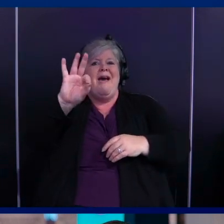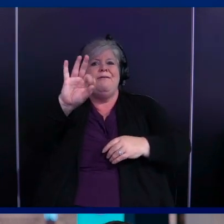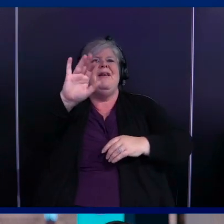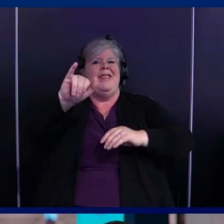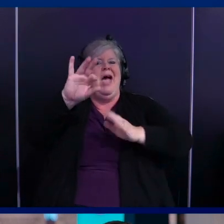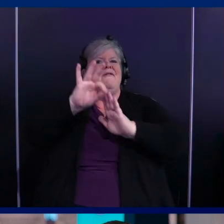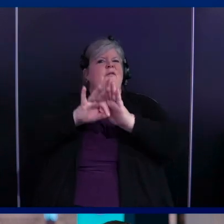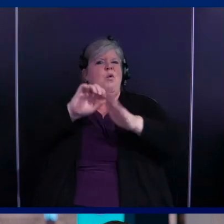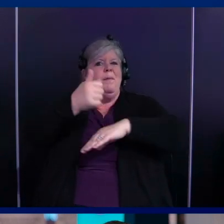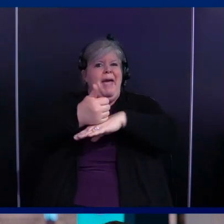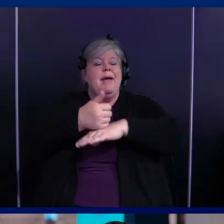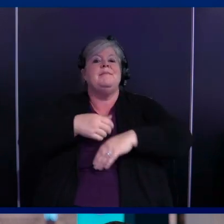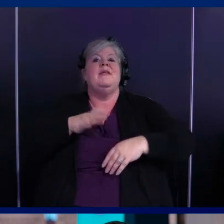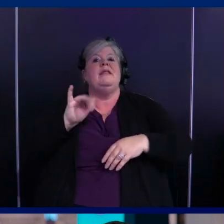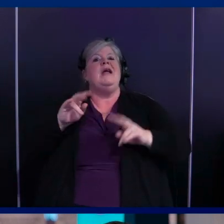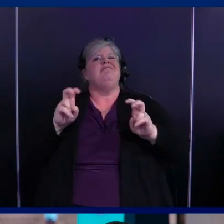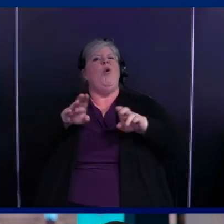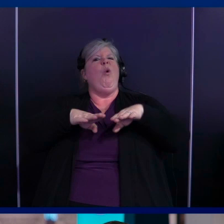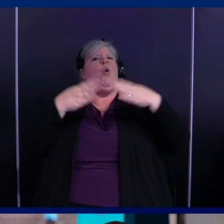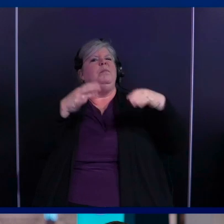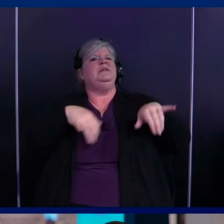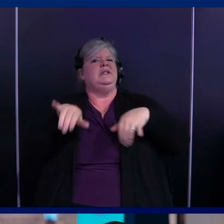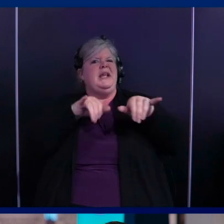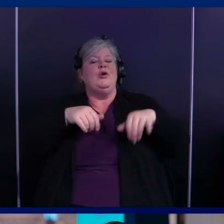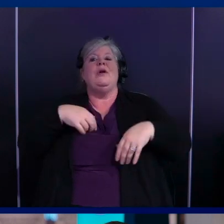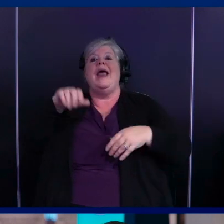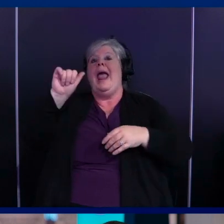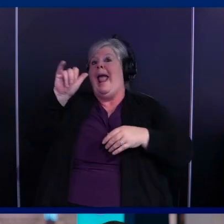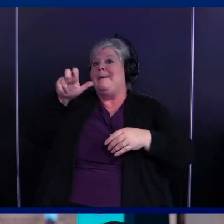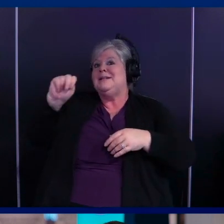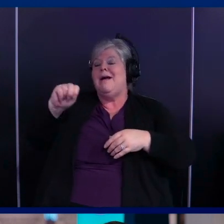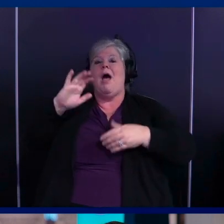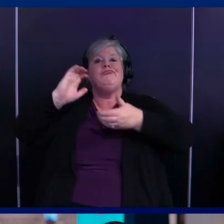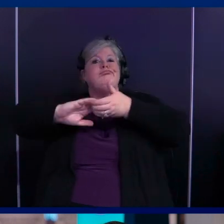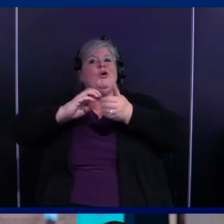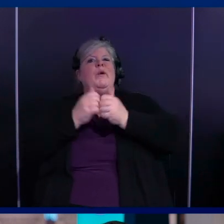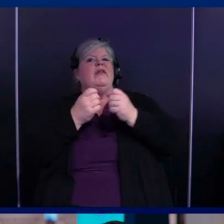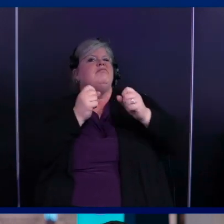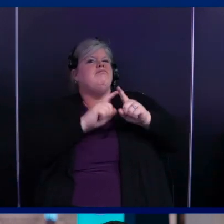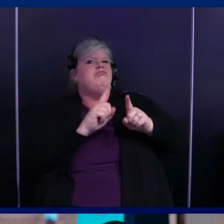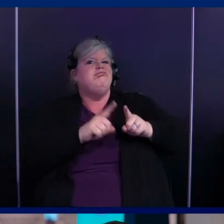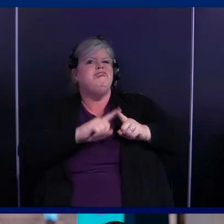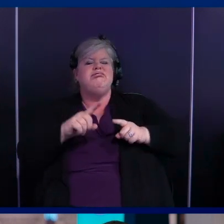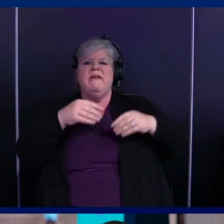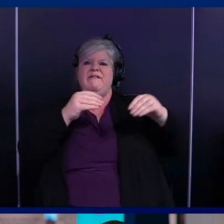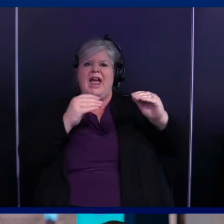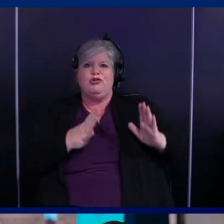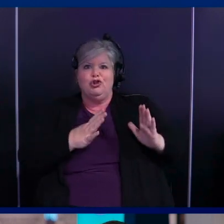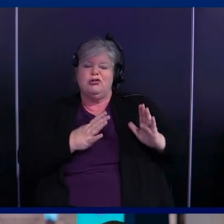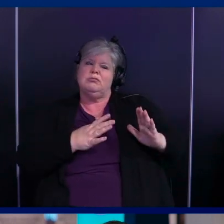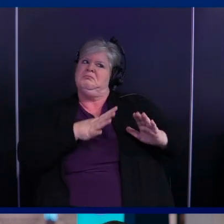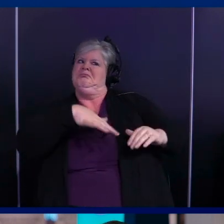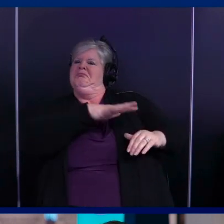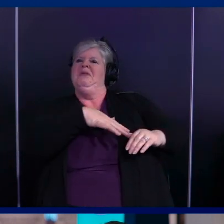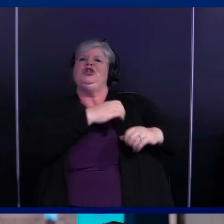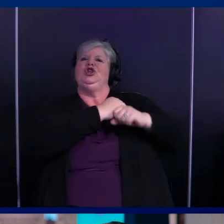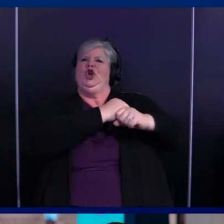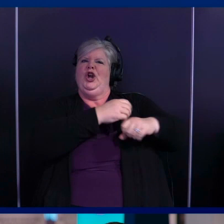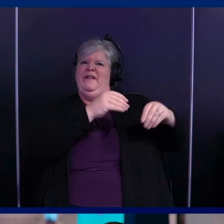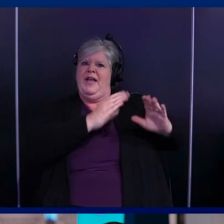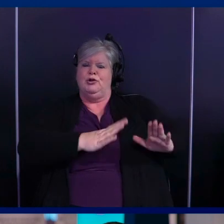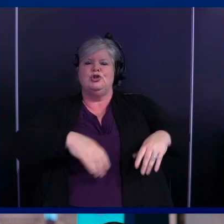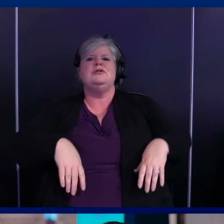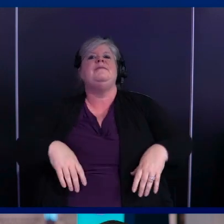an open standard that Amazon, in collaboration with many vendors in the security space, developed to have a